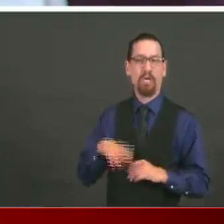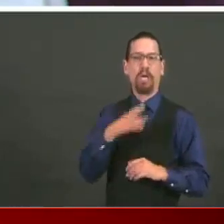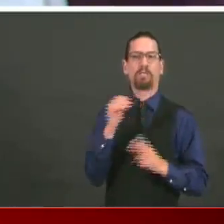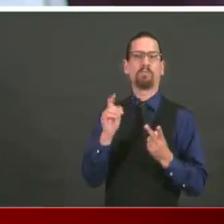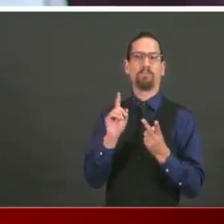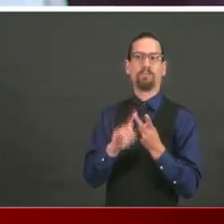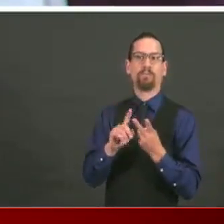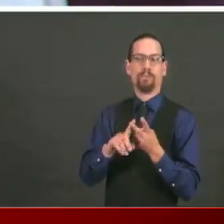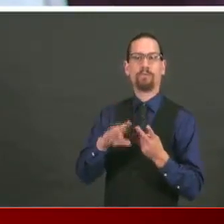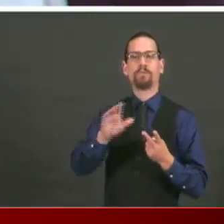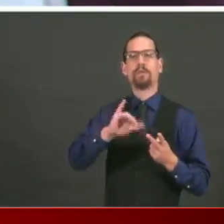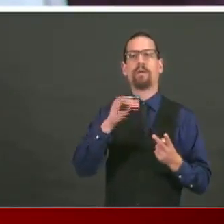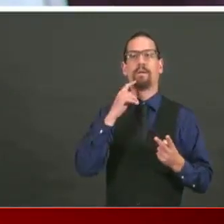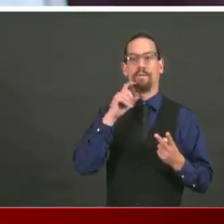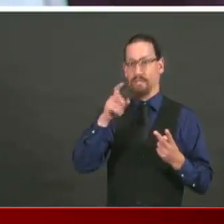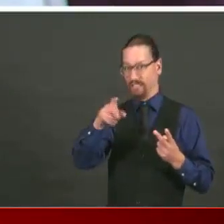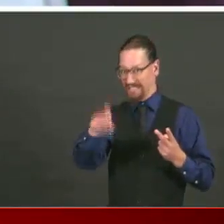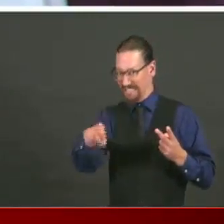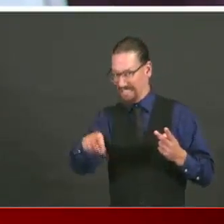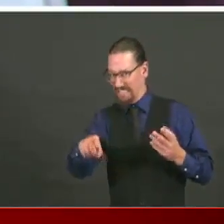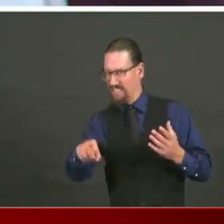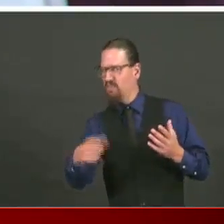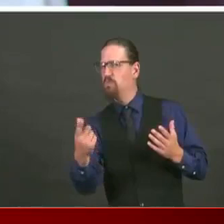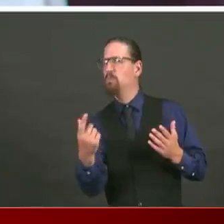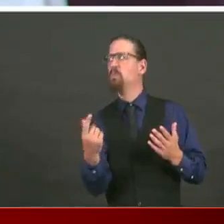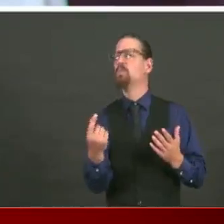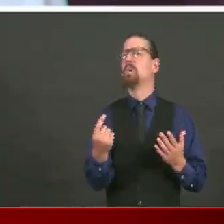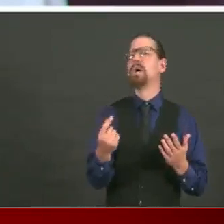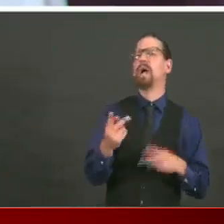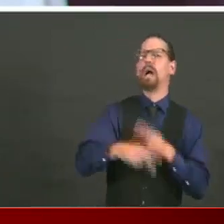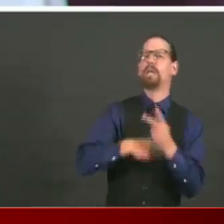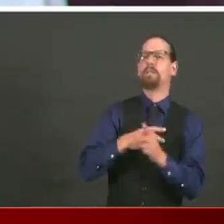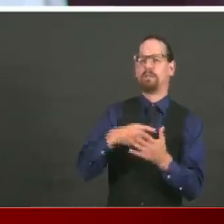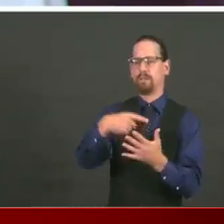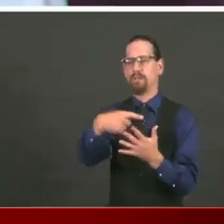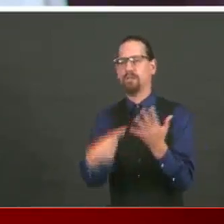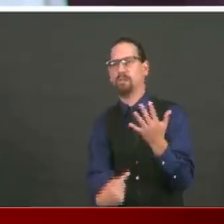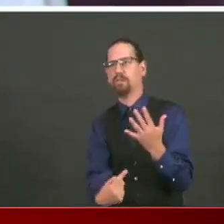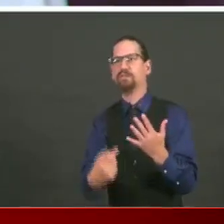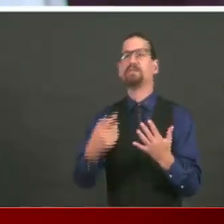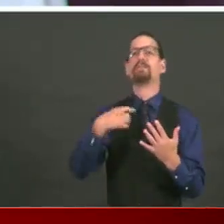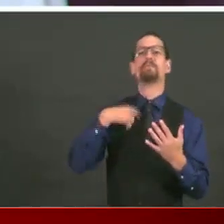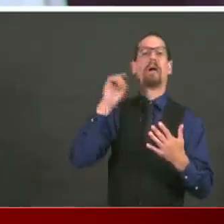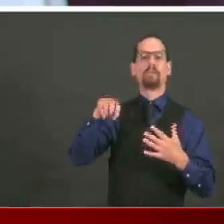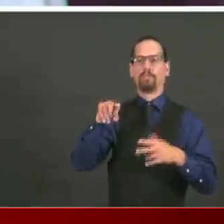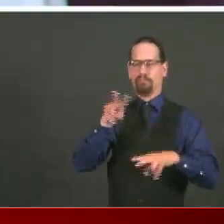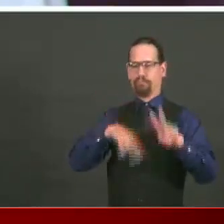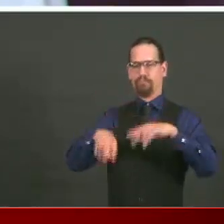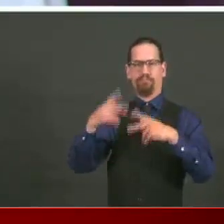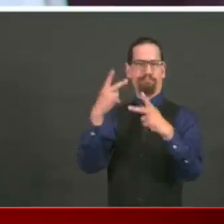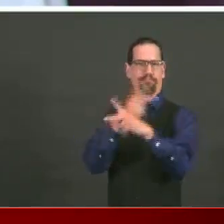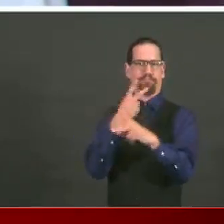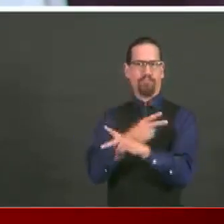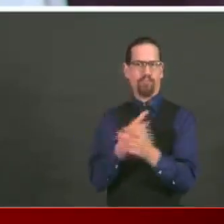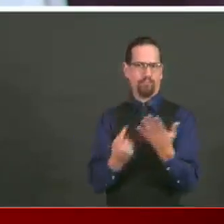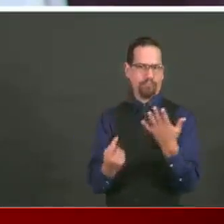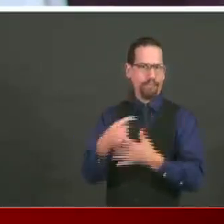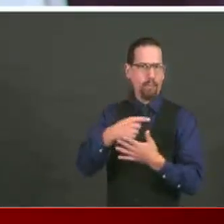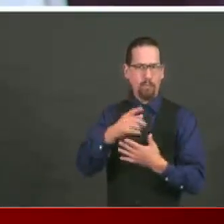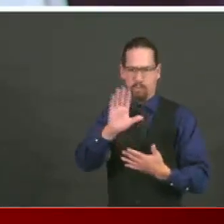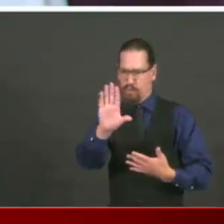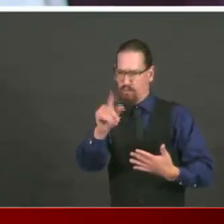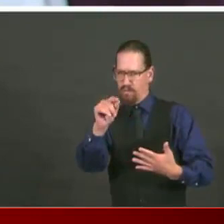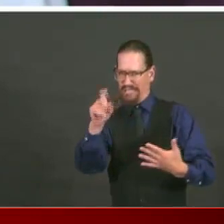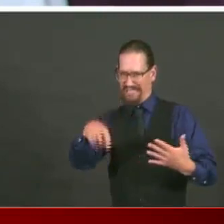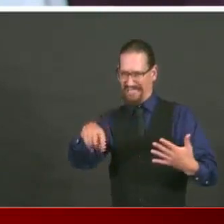a need gradient, a need array that we look at to say you have this amount of revenue loss and you're in an industry that was crushed. You